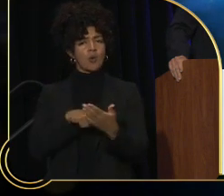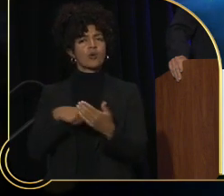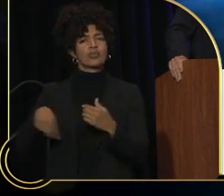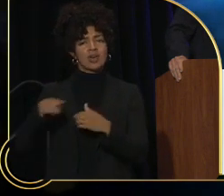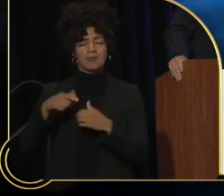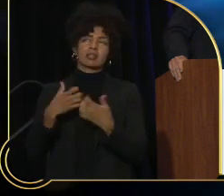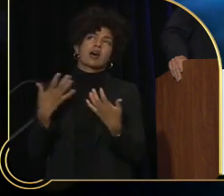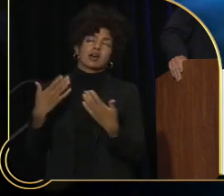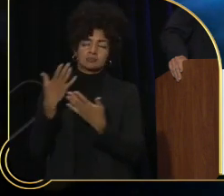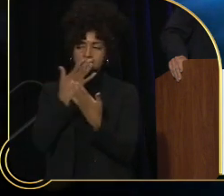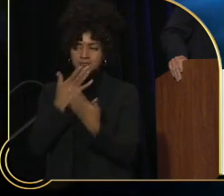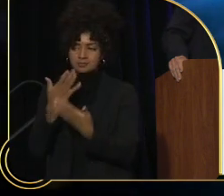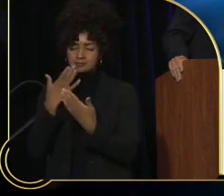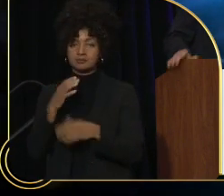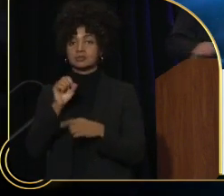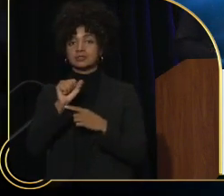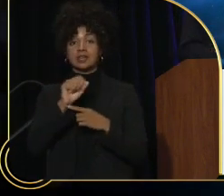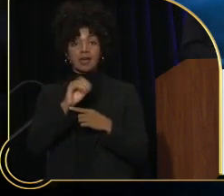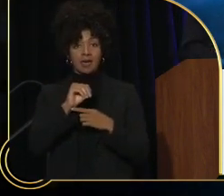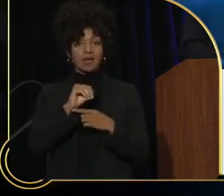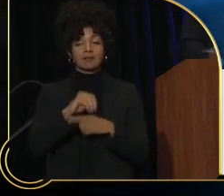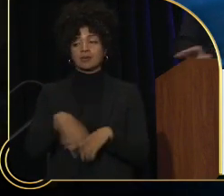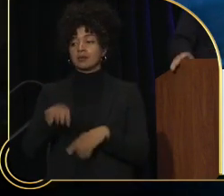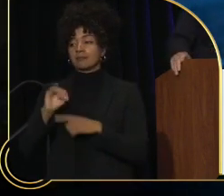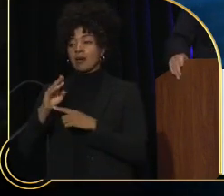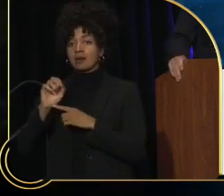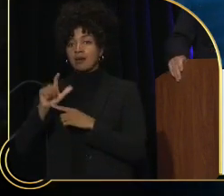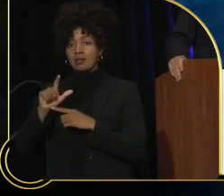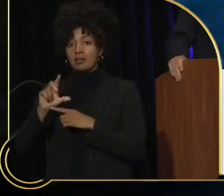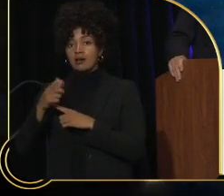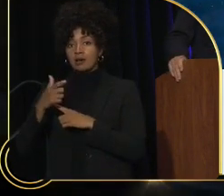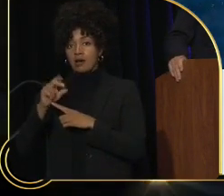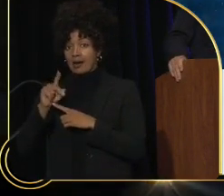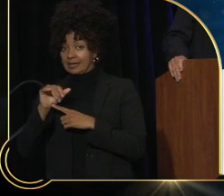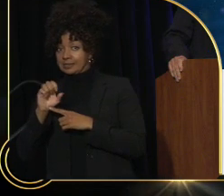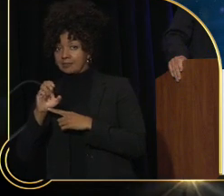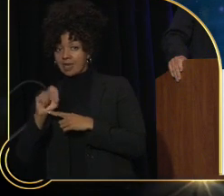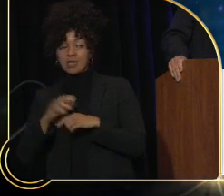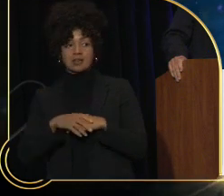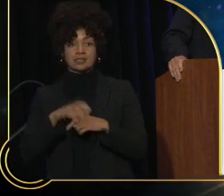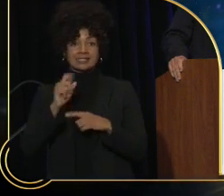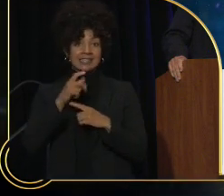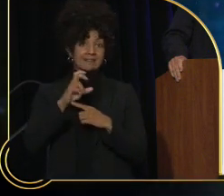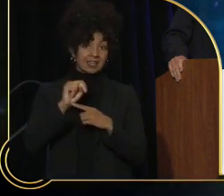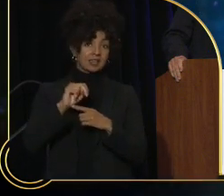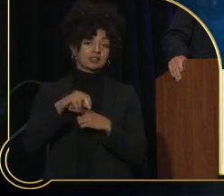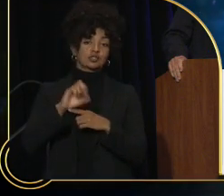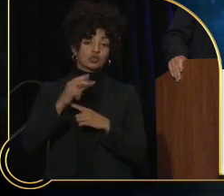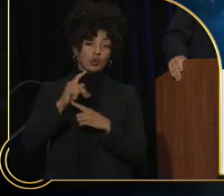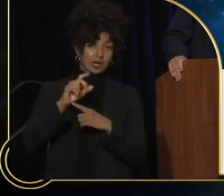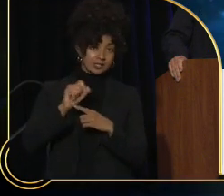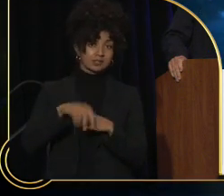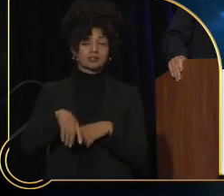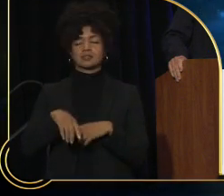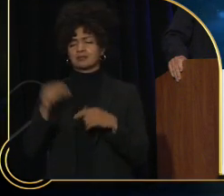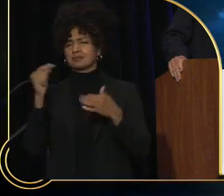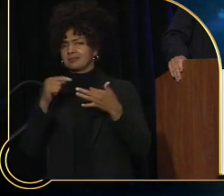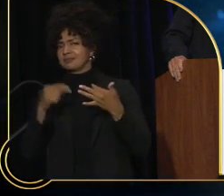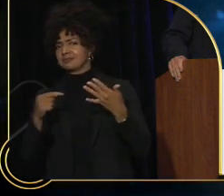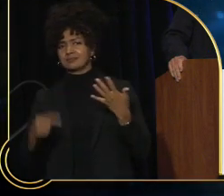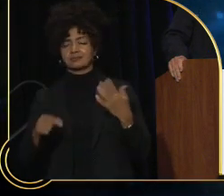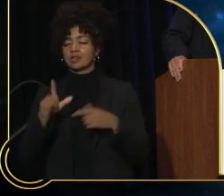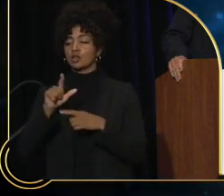Sam, Michael Gottesman, Stephen Schwartz, Jennifer Mathis, Allison Barkoff, Louis